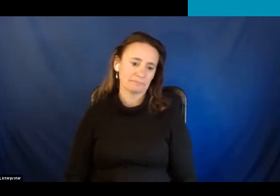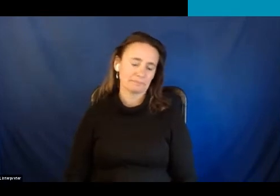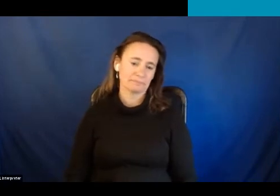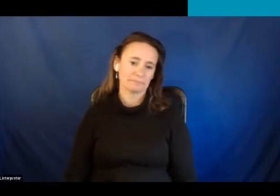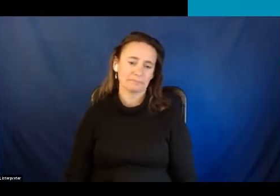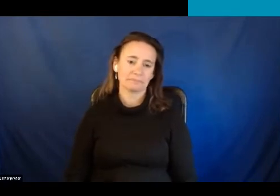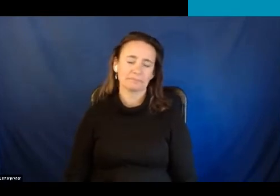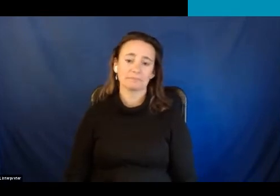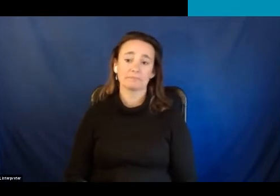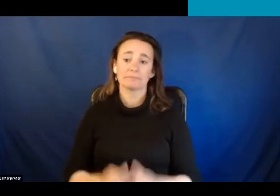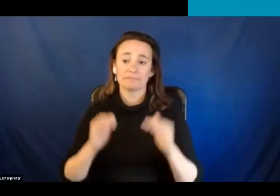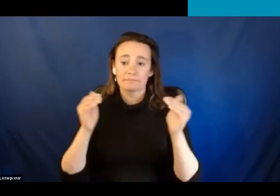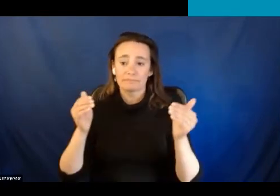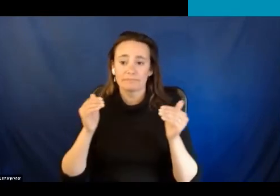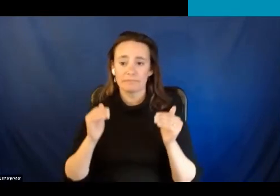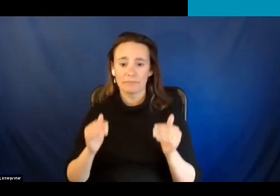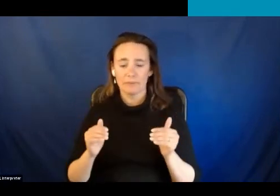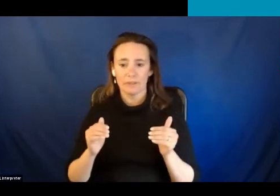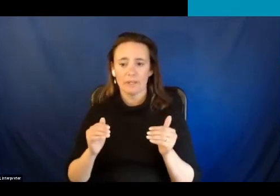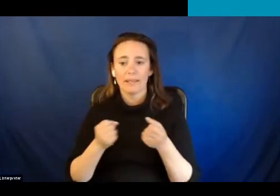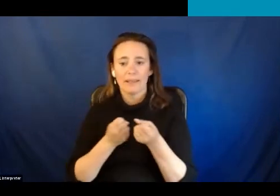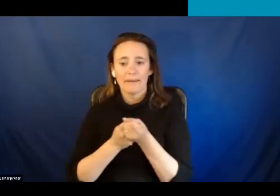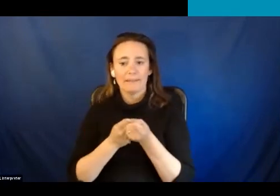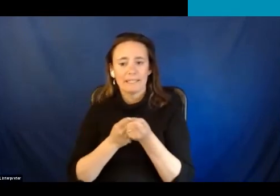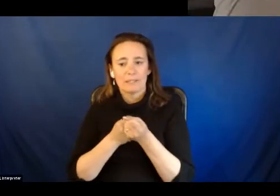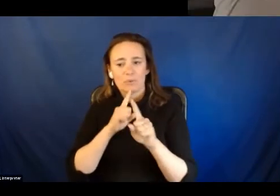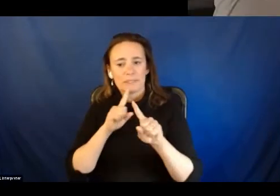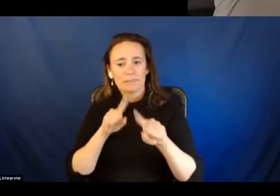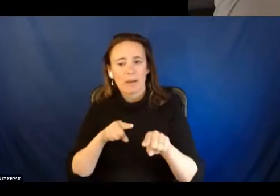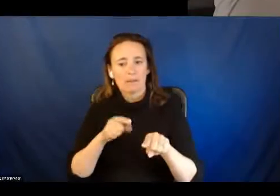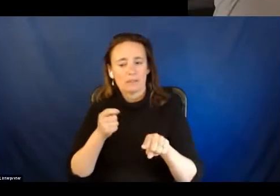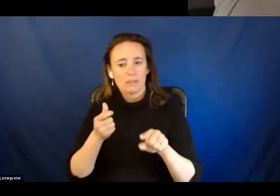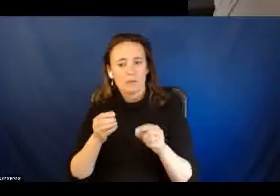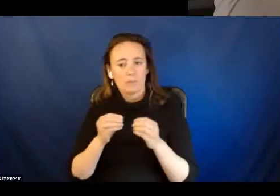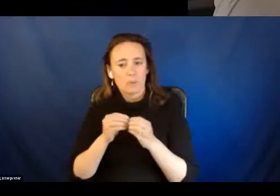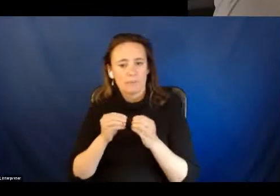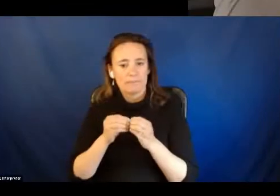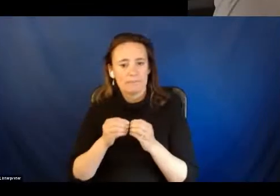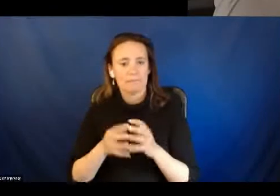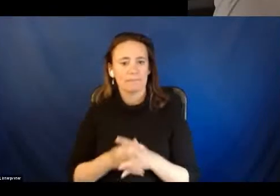So now we're going to go into those advocate responses a little bit more.